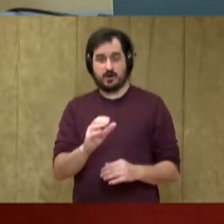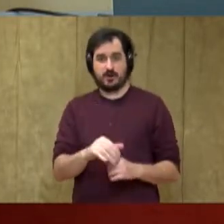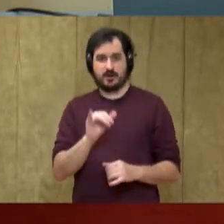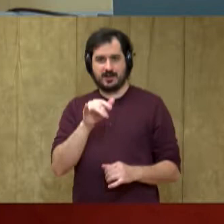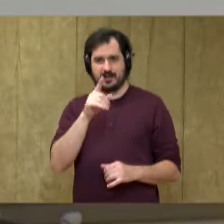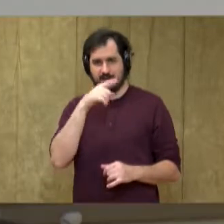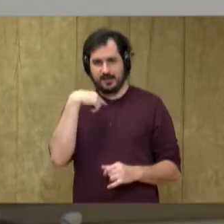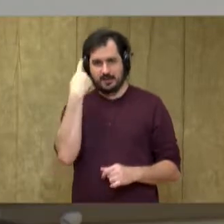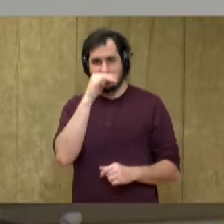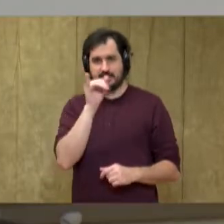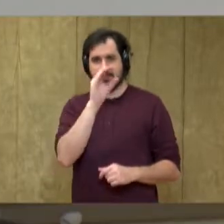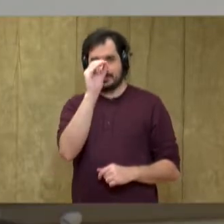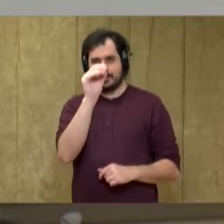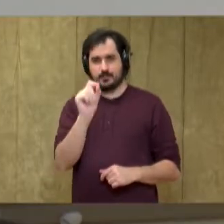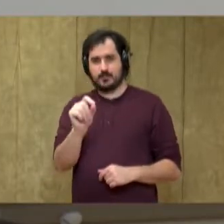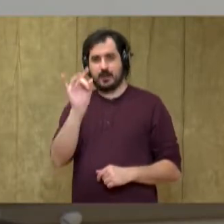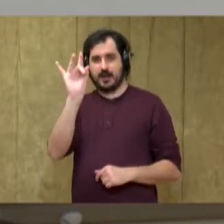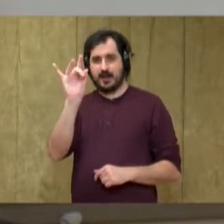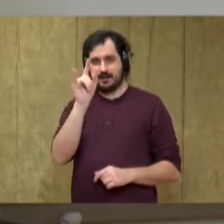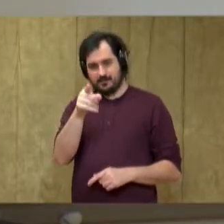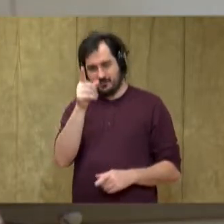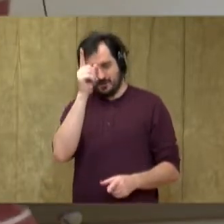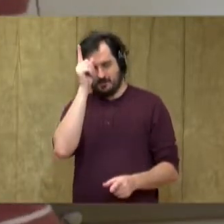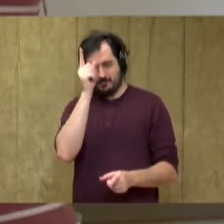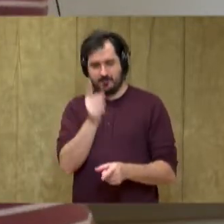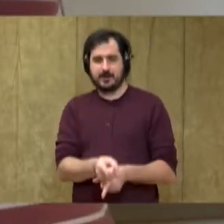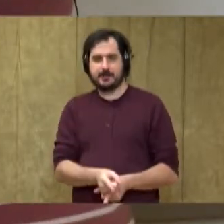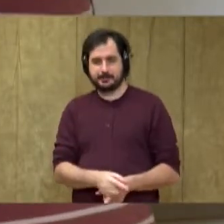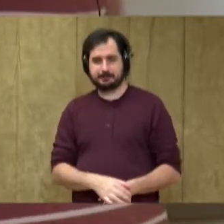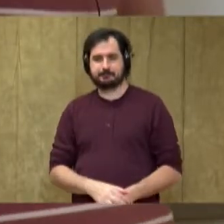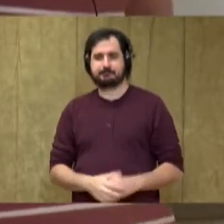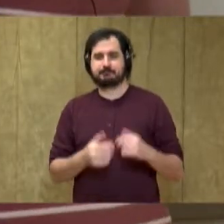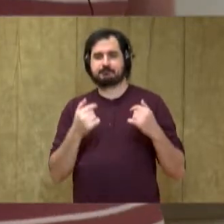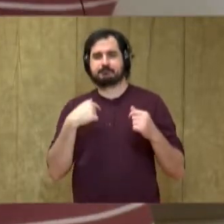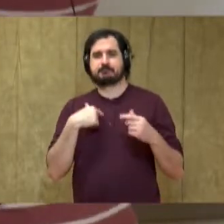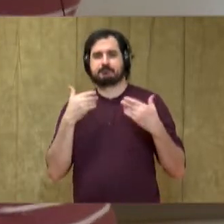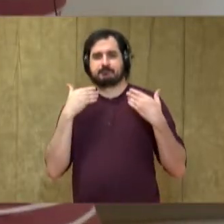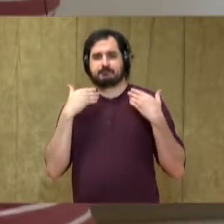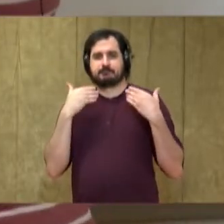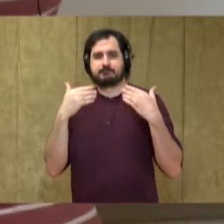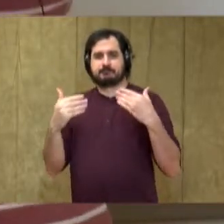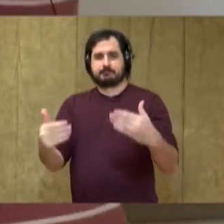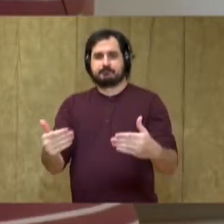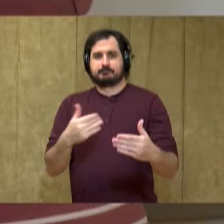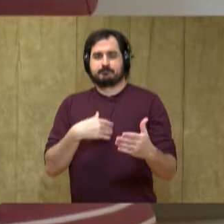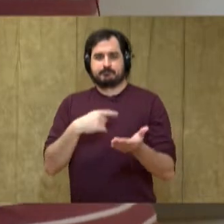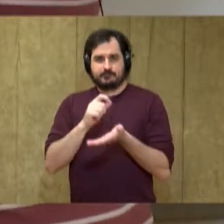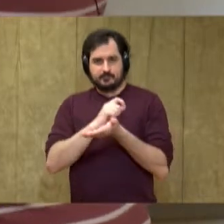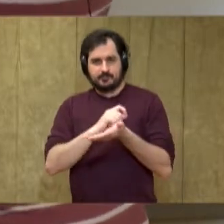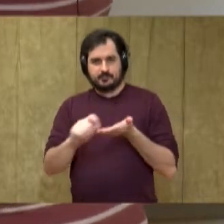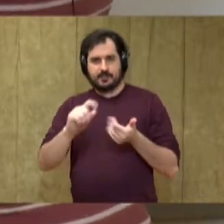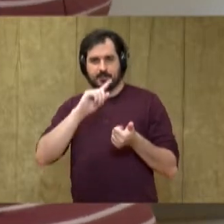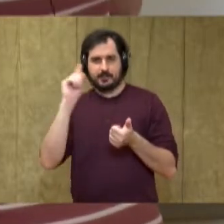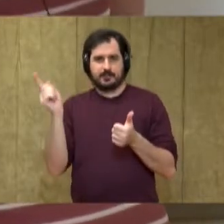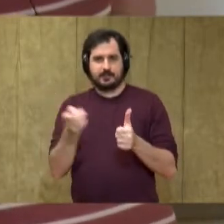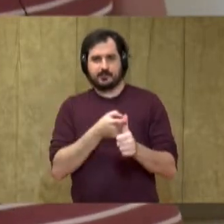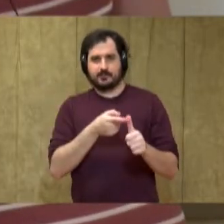You are absolutely right. So I'm going to go ahead and write that first decimal on the